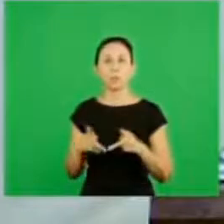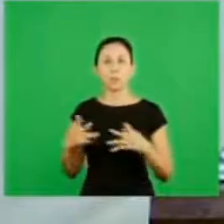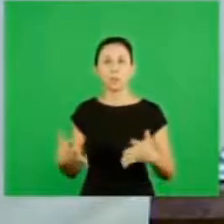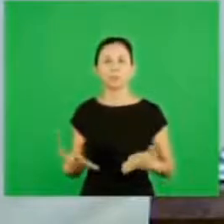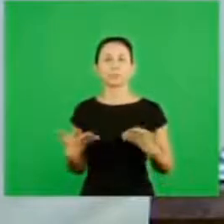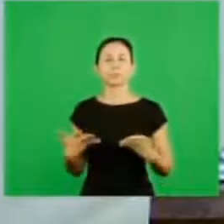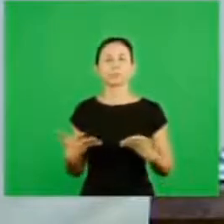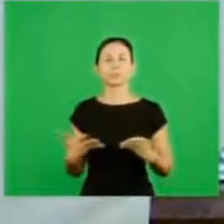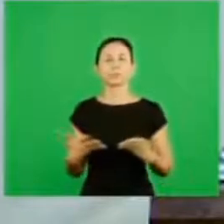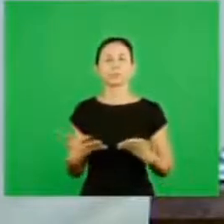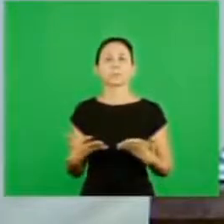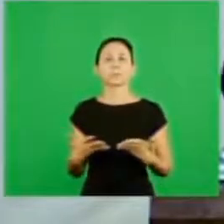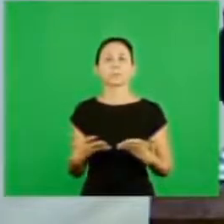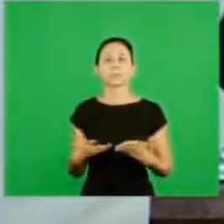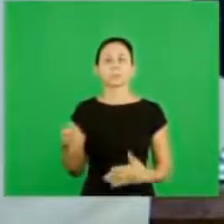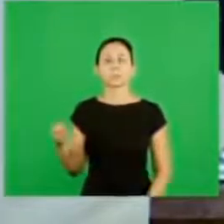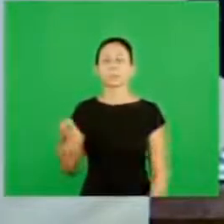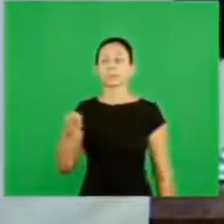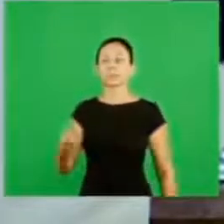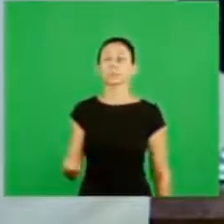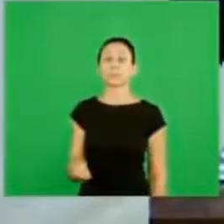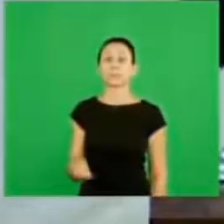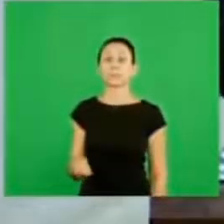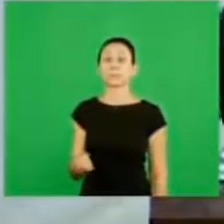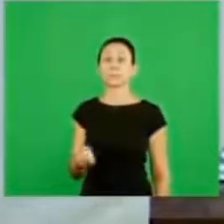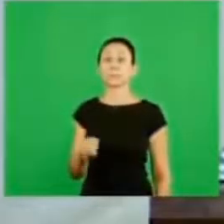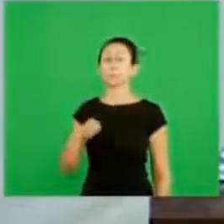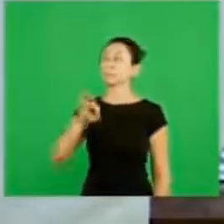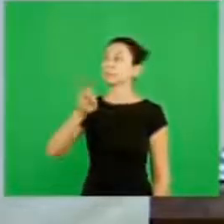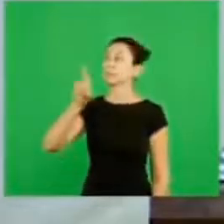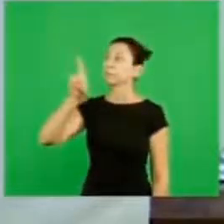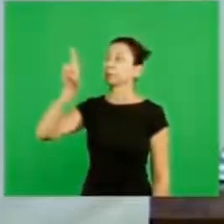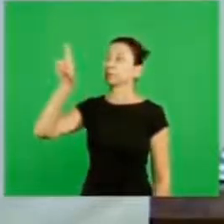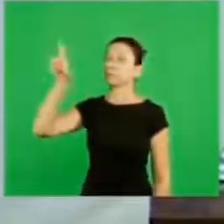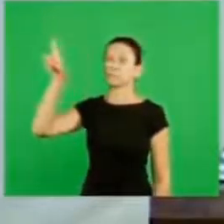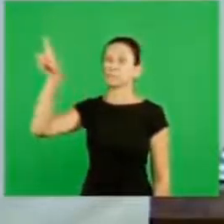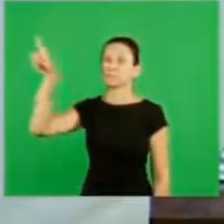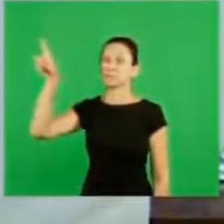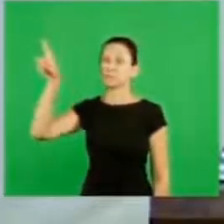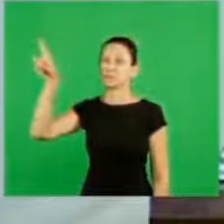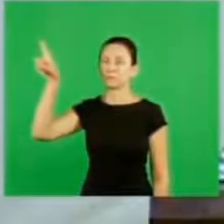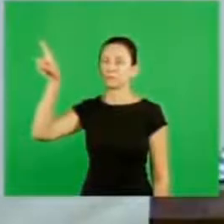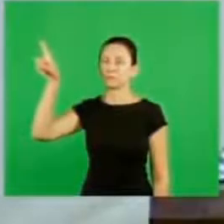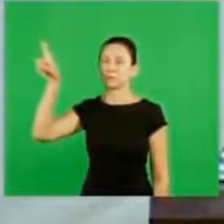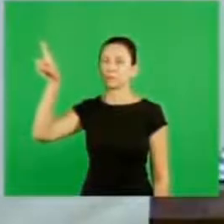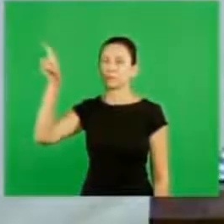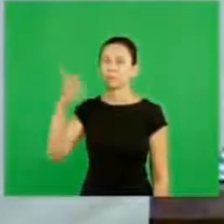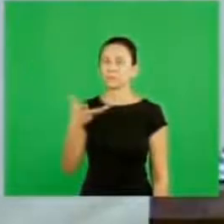People come great and strong, the like of whom who has never been, nor there will ever be such after them.